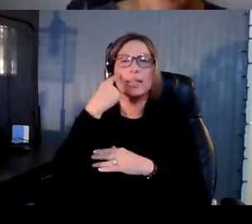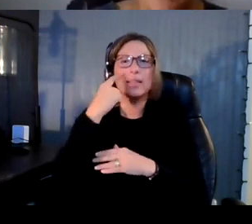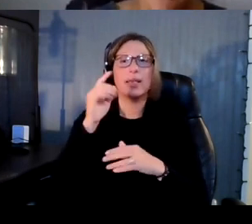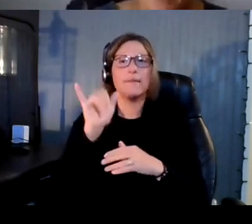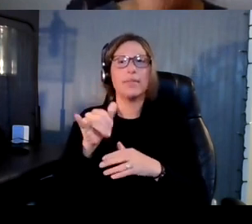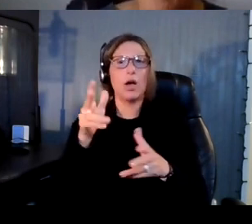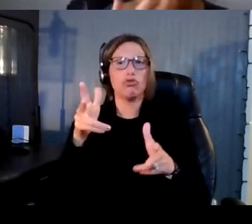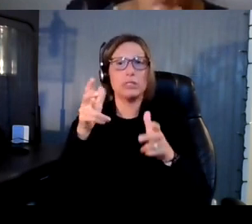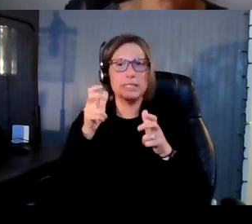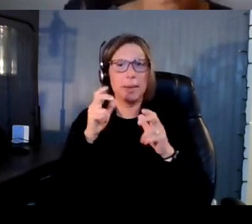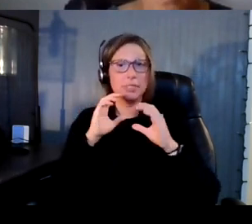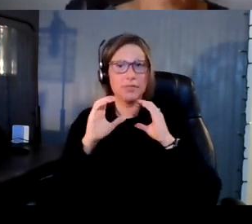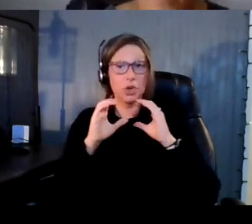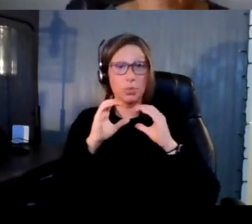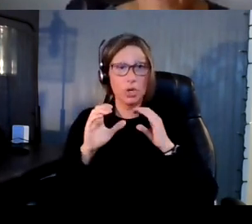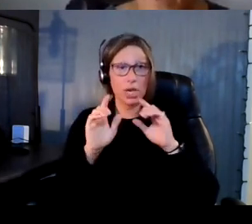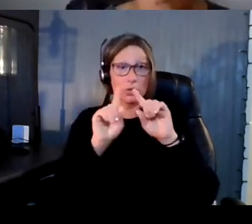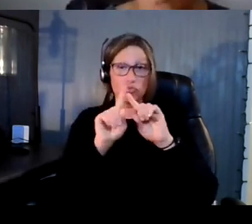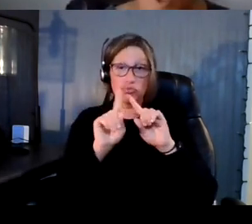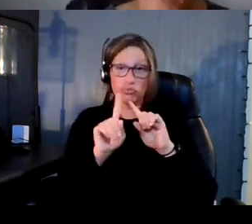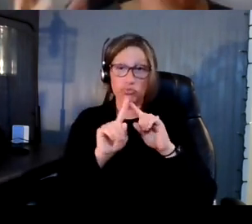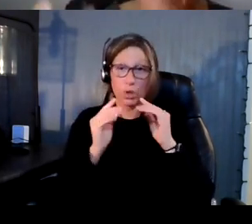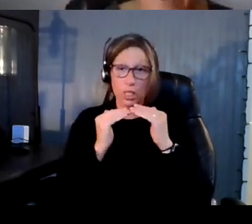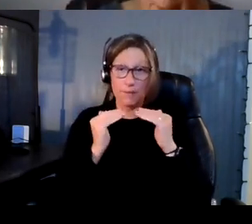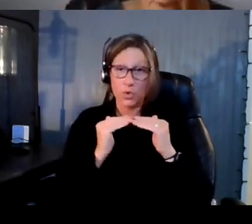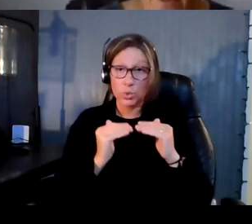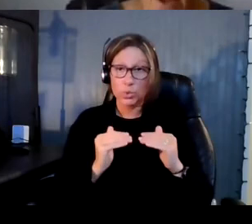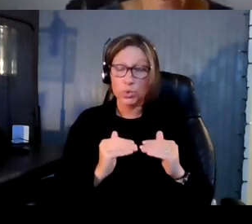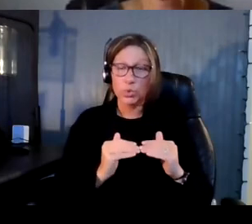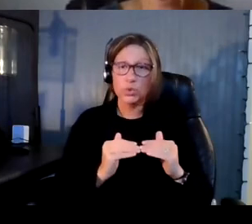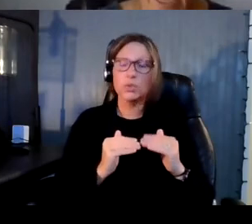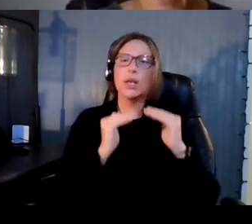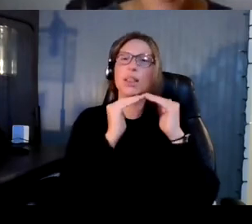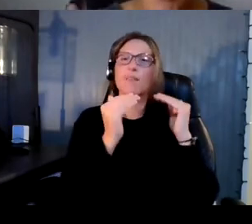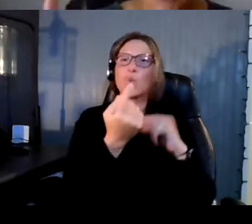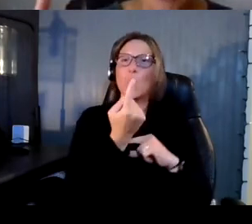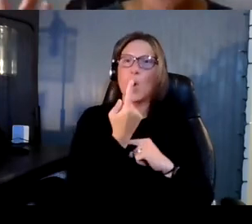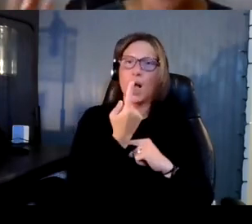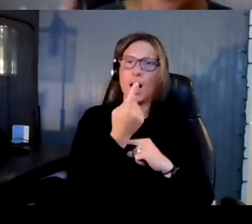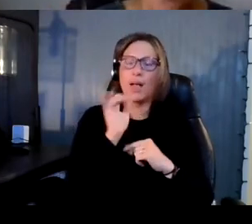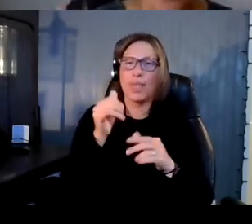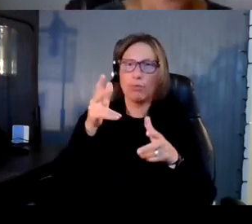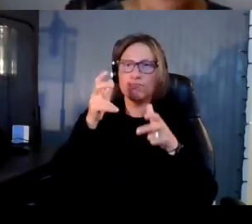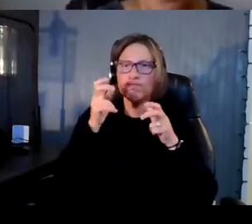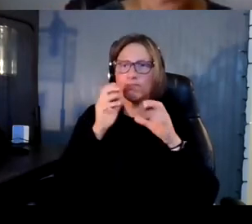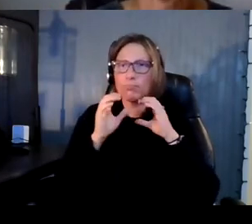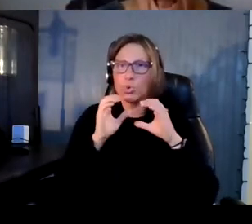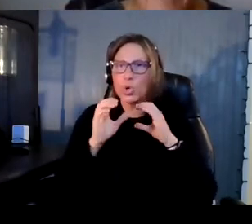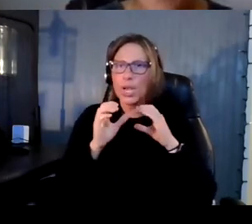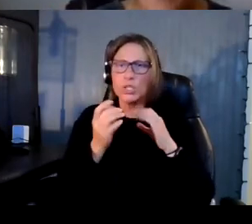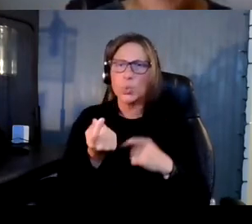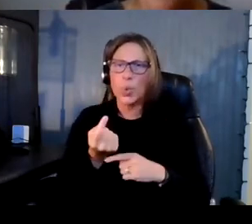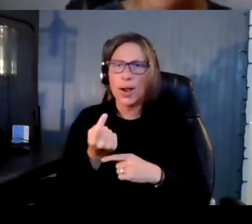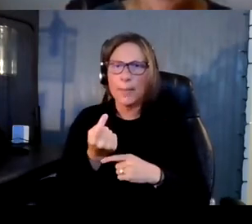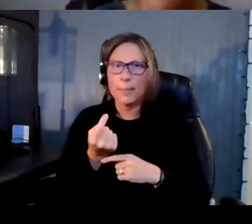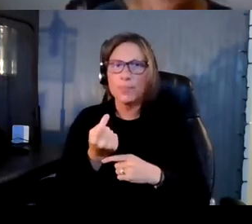in all of these levels. When we're thinking about level 1, that receptive communication is that we want them to react